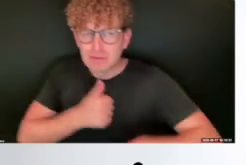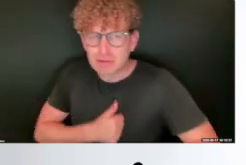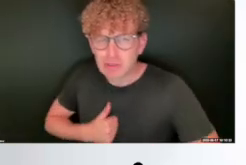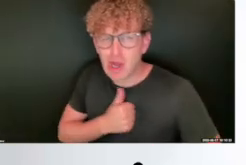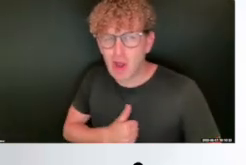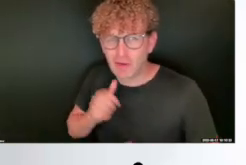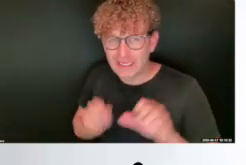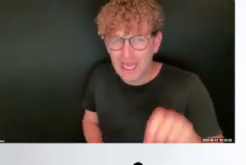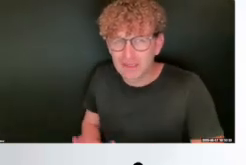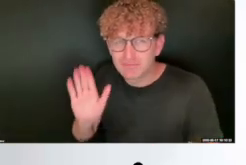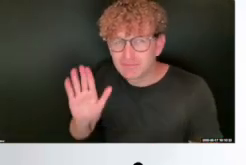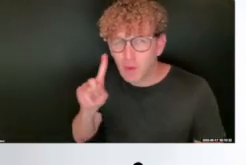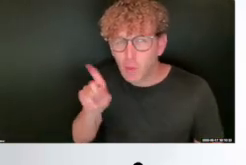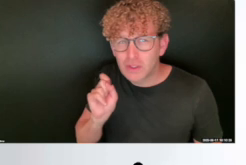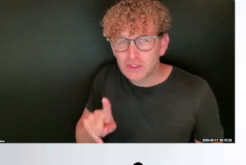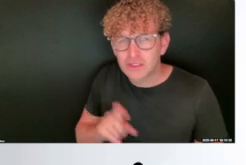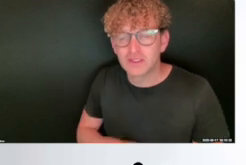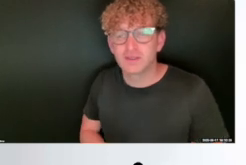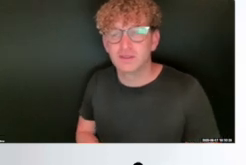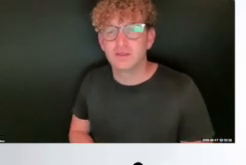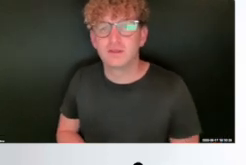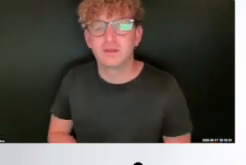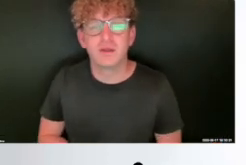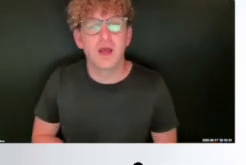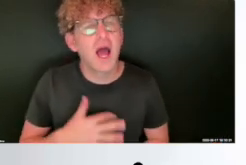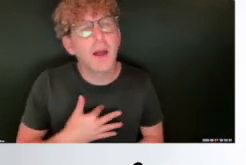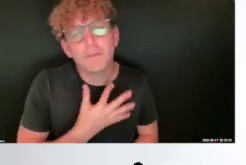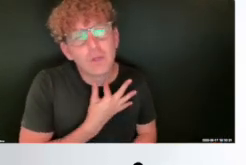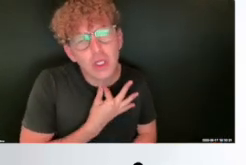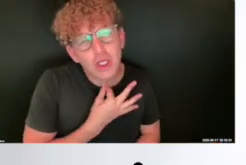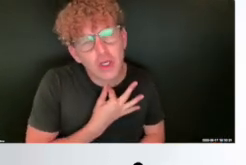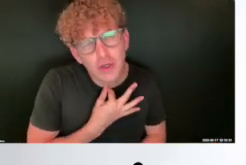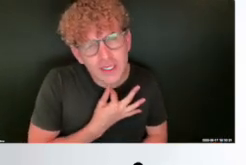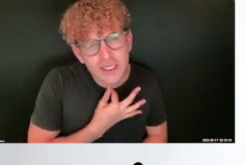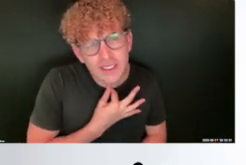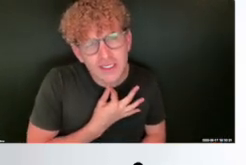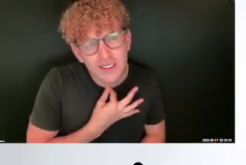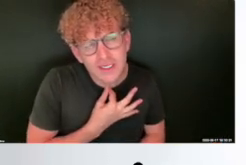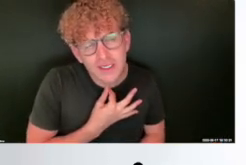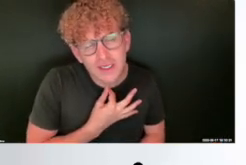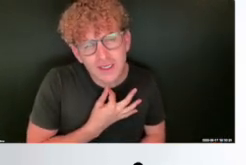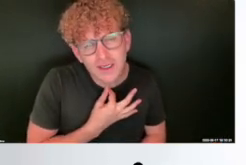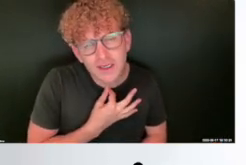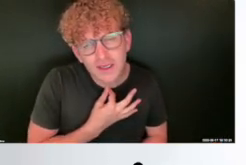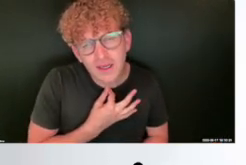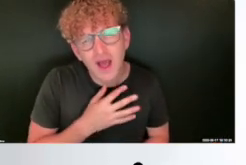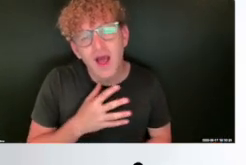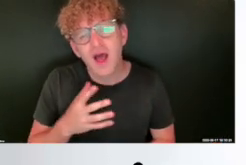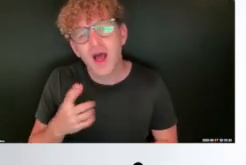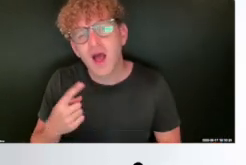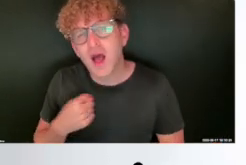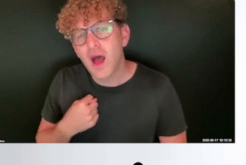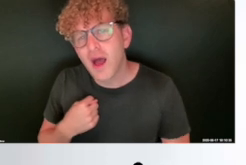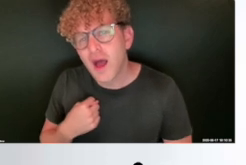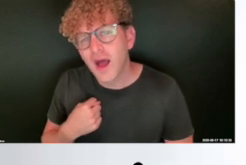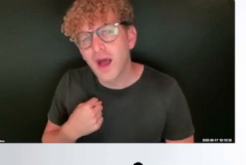I think I just found the right thing. This Appendix D. I see a lot of this is phrased as